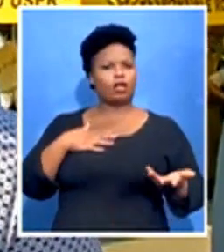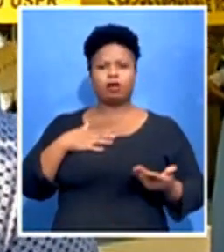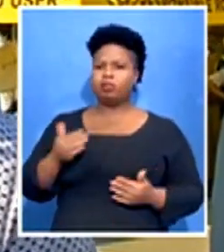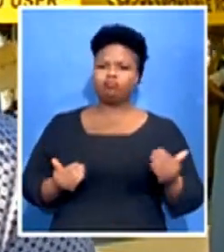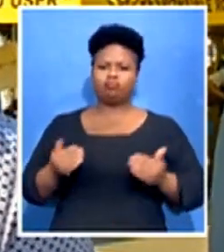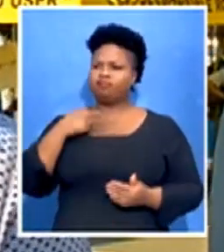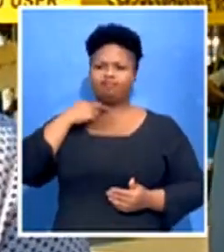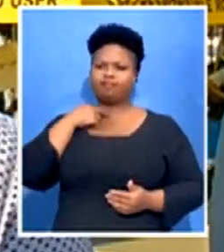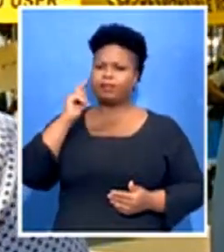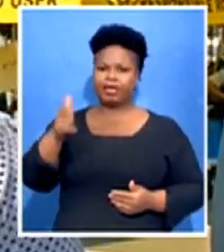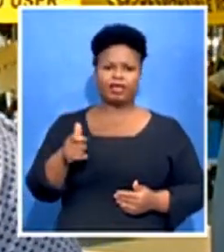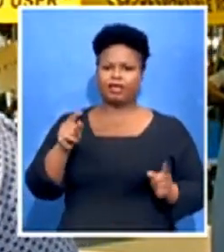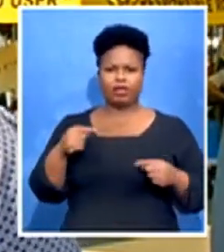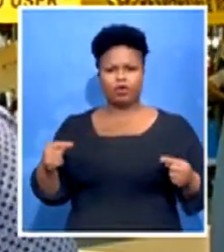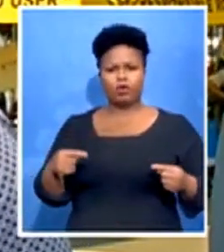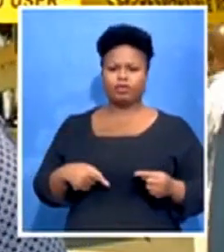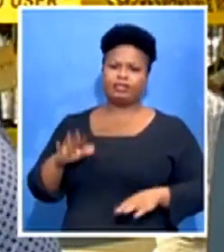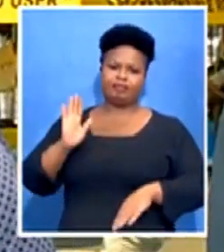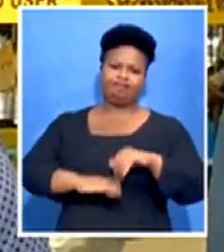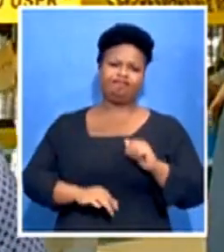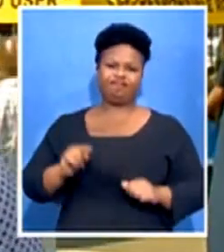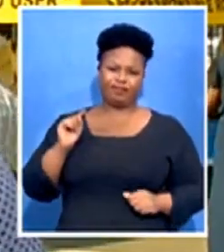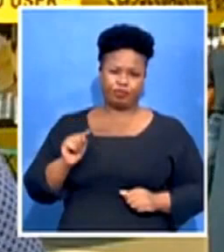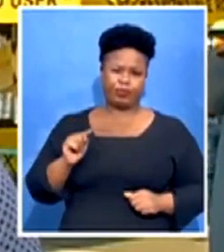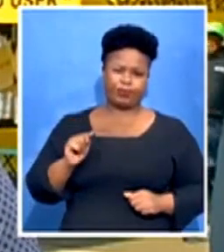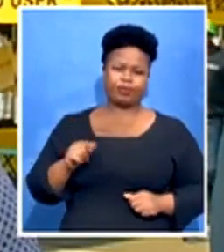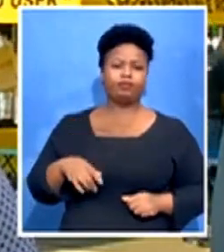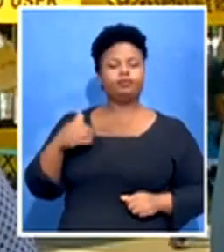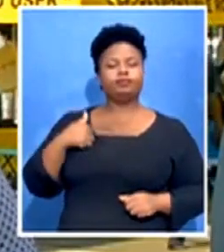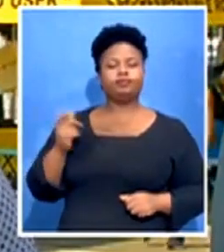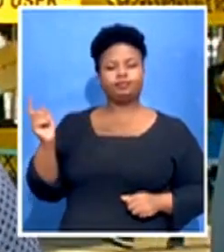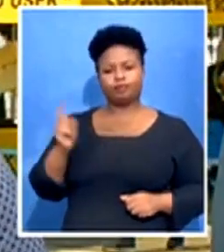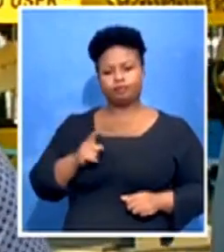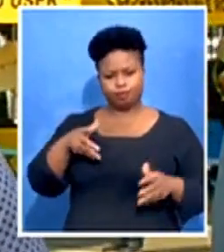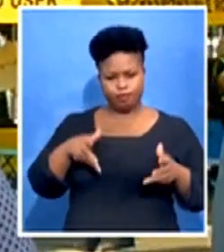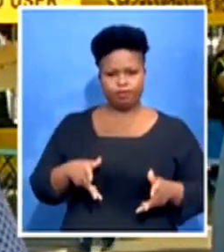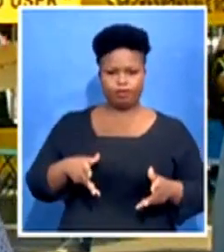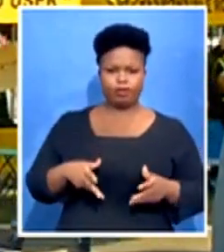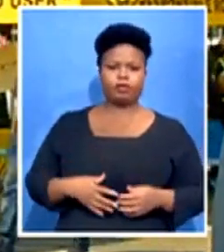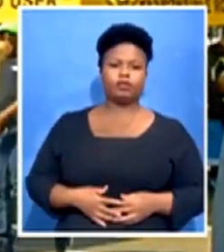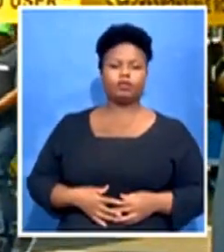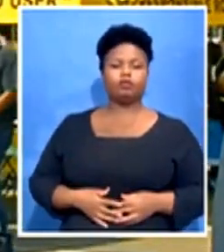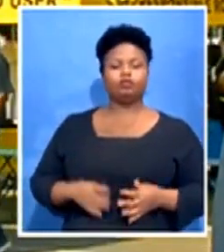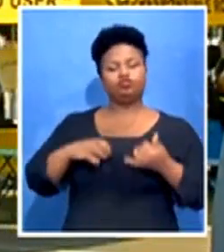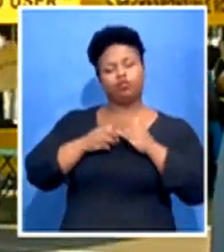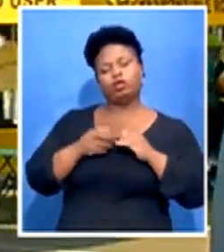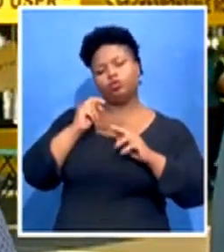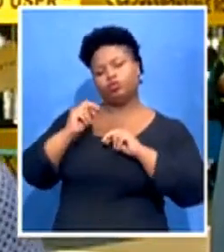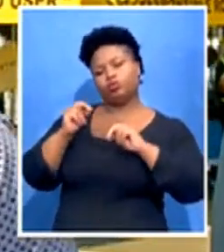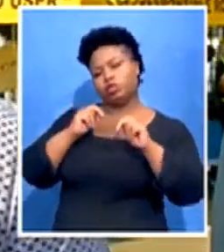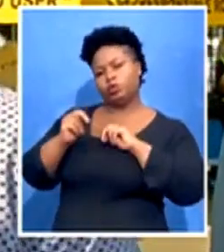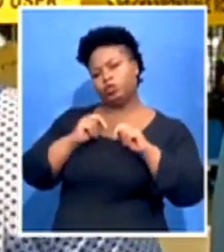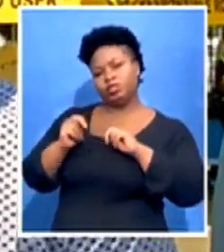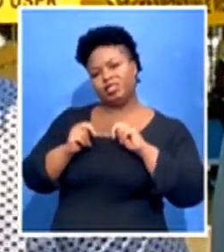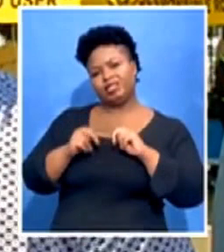been issued to you. You can come here and, of course, try to negotiate for a discount. You know,